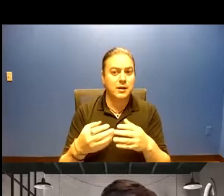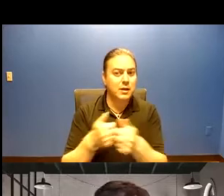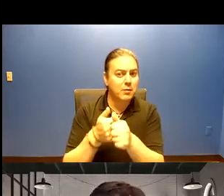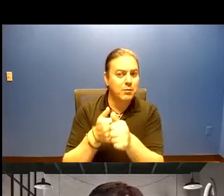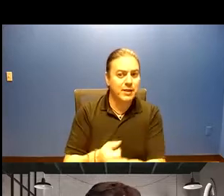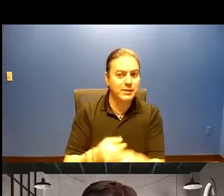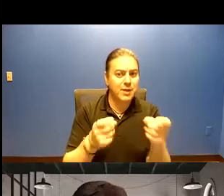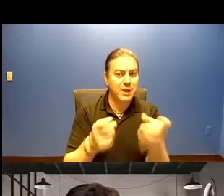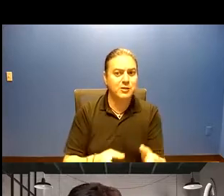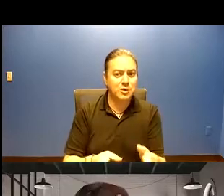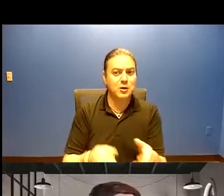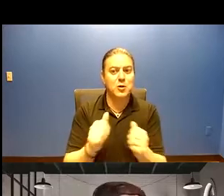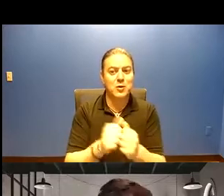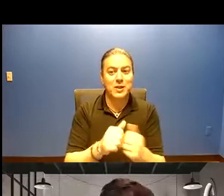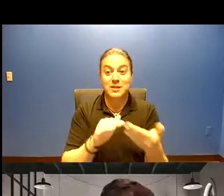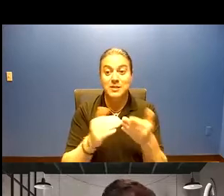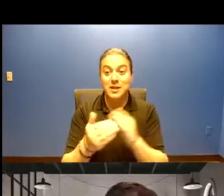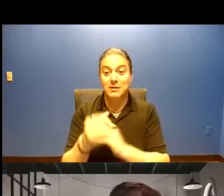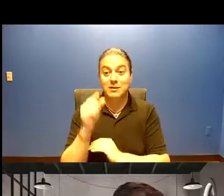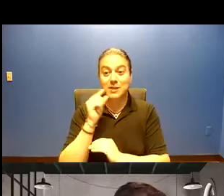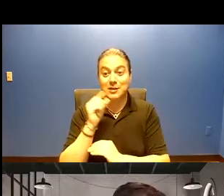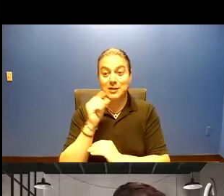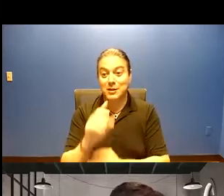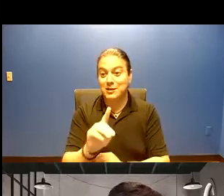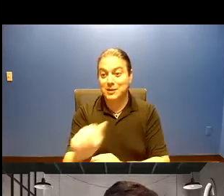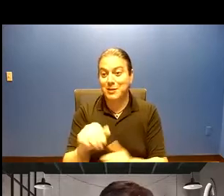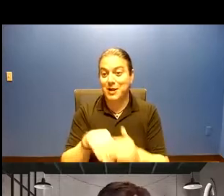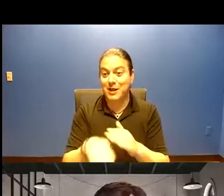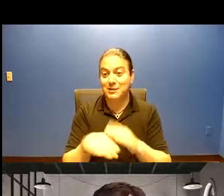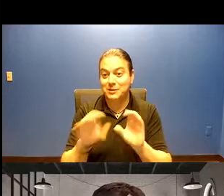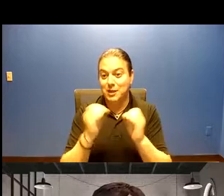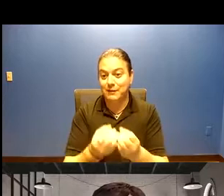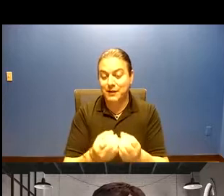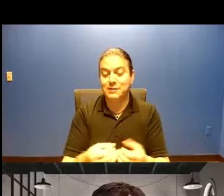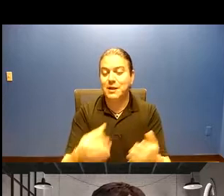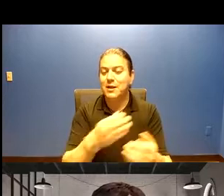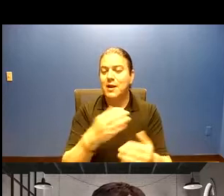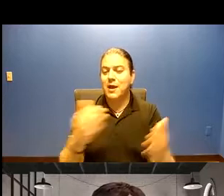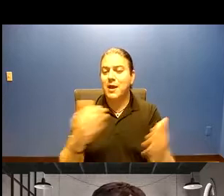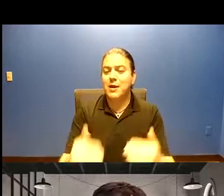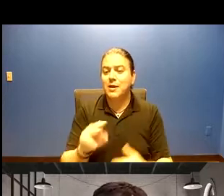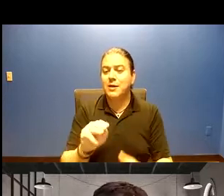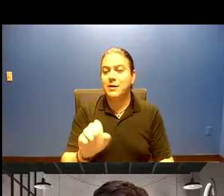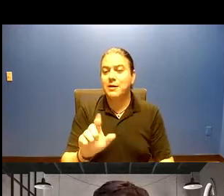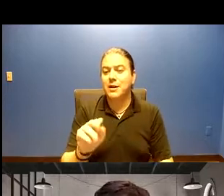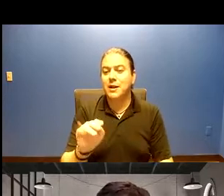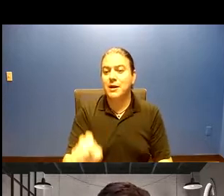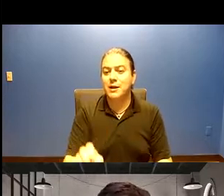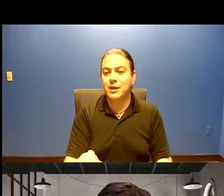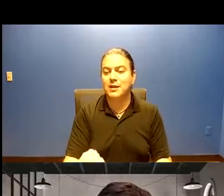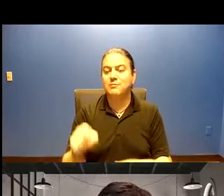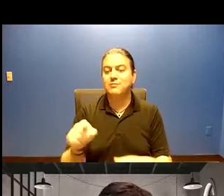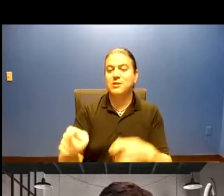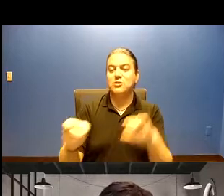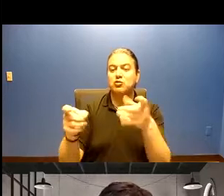Antonio's Disability Access Office. That's a mouthful. And Melanie Cawthorne with Executive Director of Disability SA.